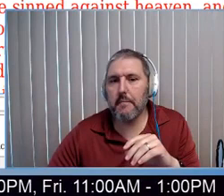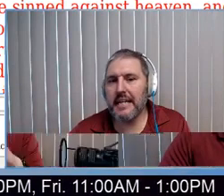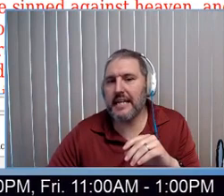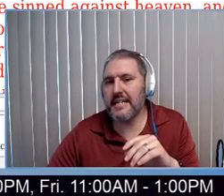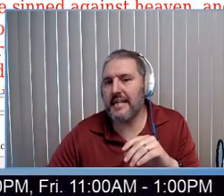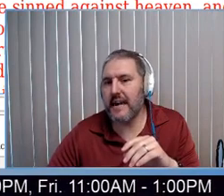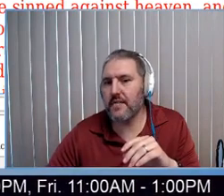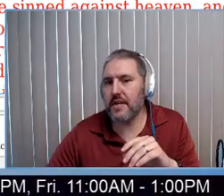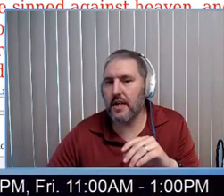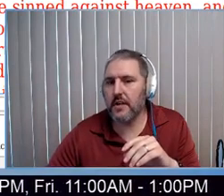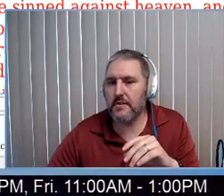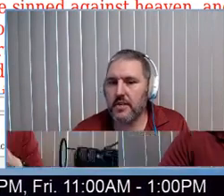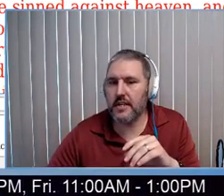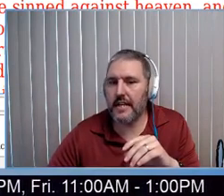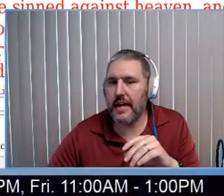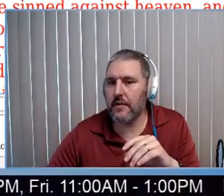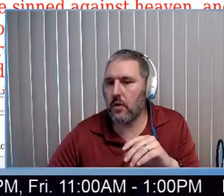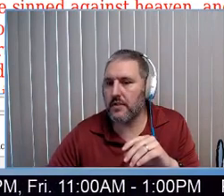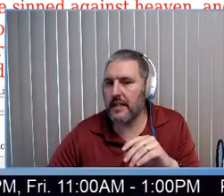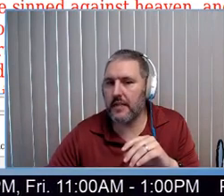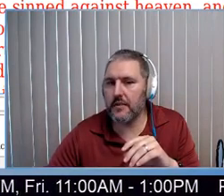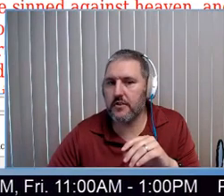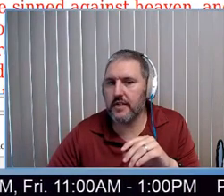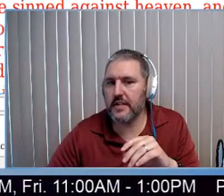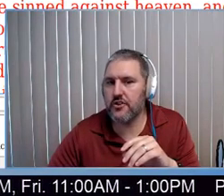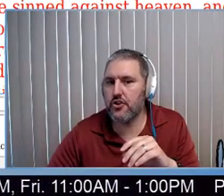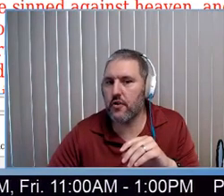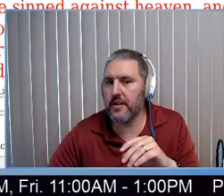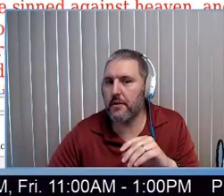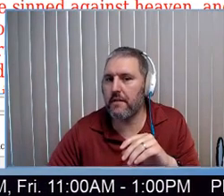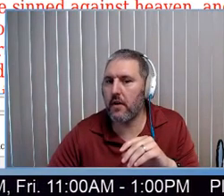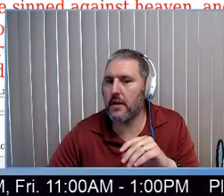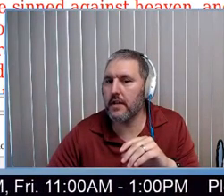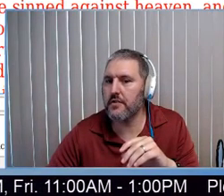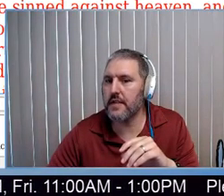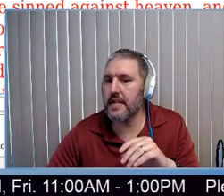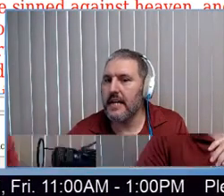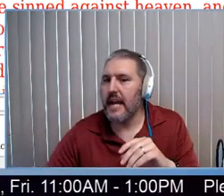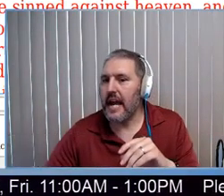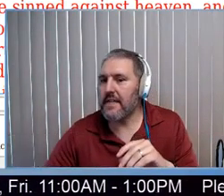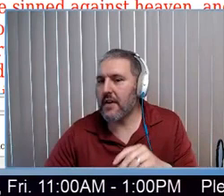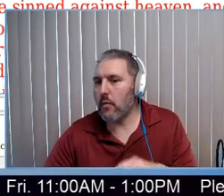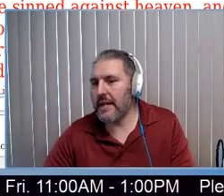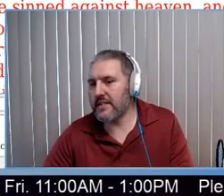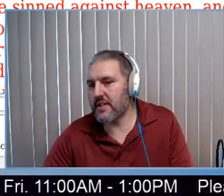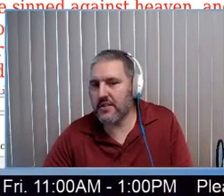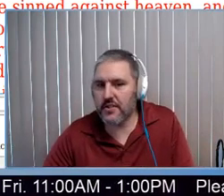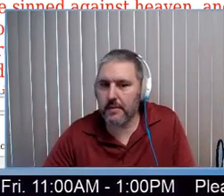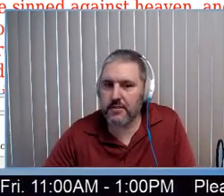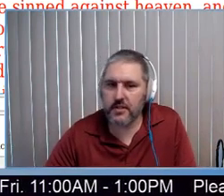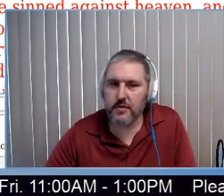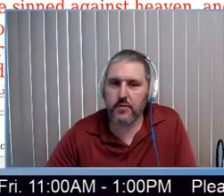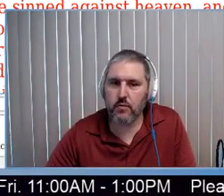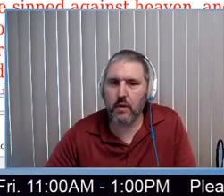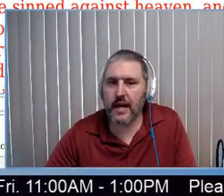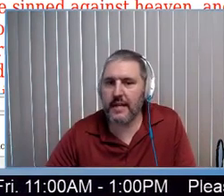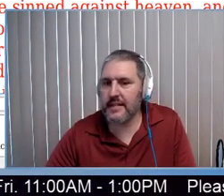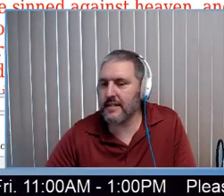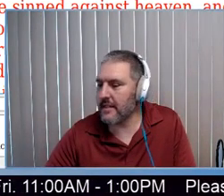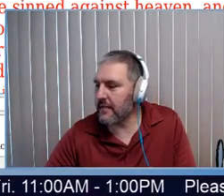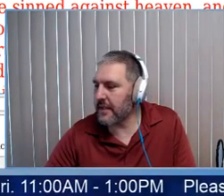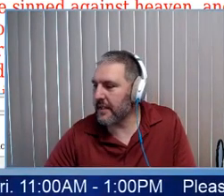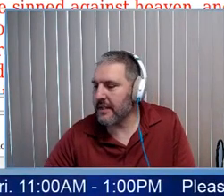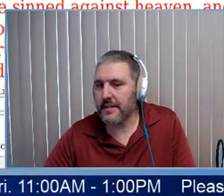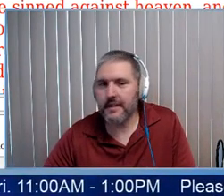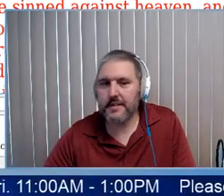And not many days after, the younger son gathered all together and took his journey into a far country, and there wasted his substance with